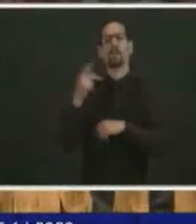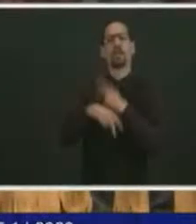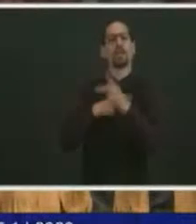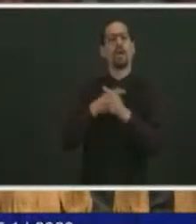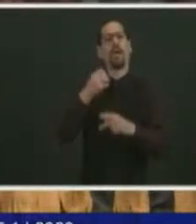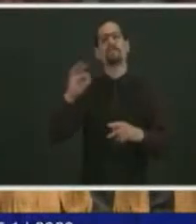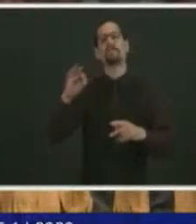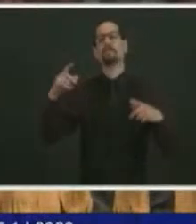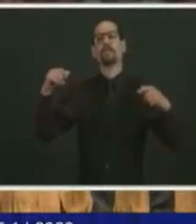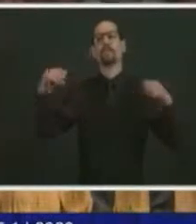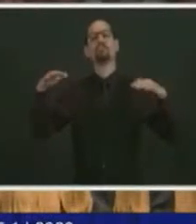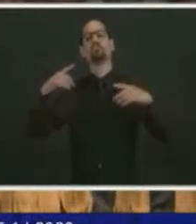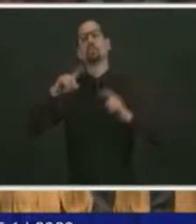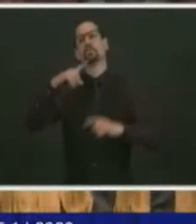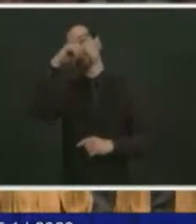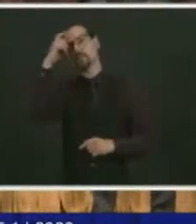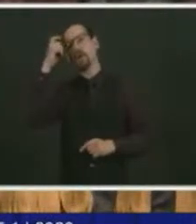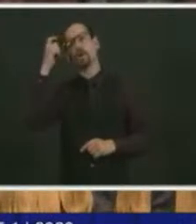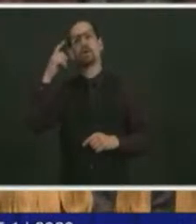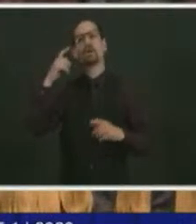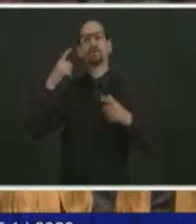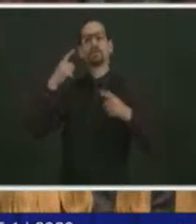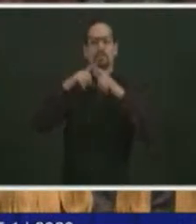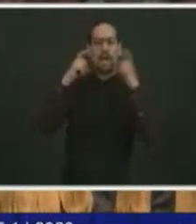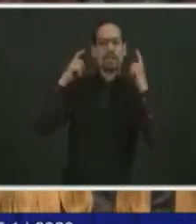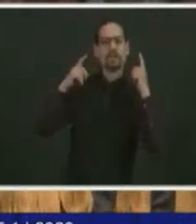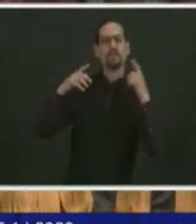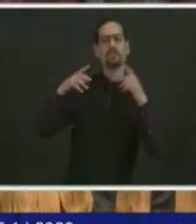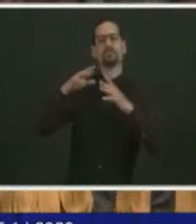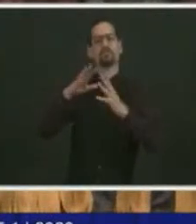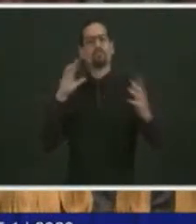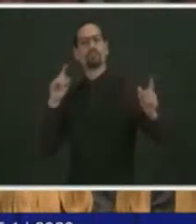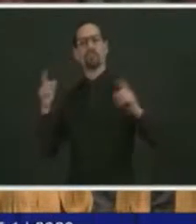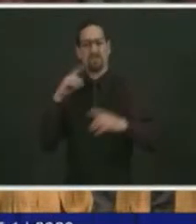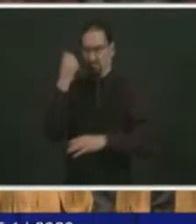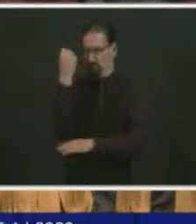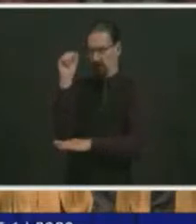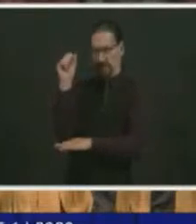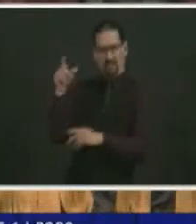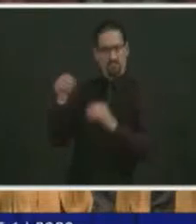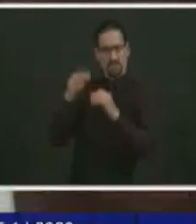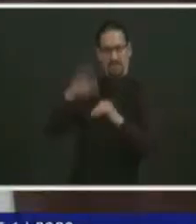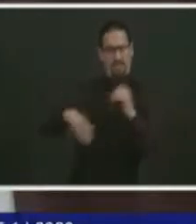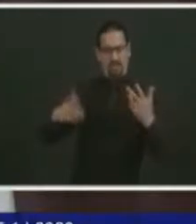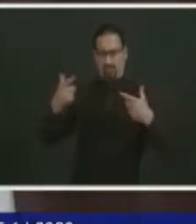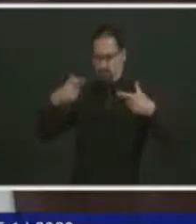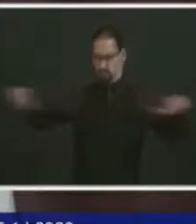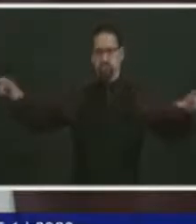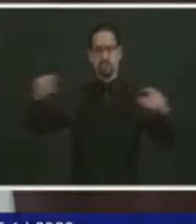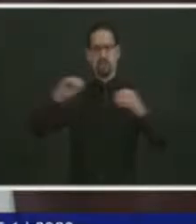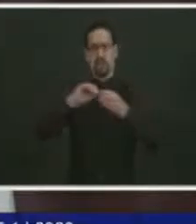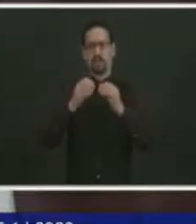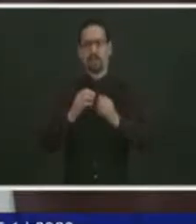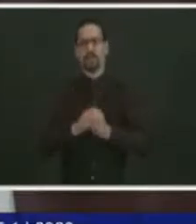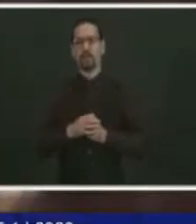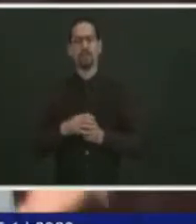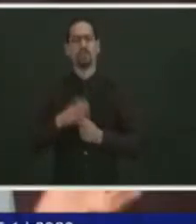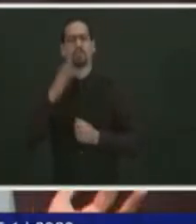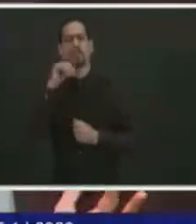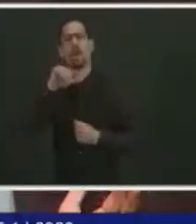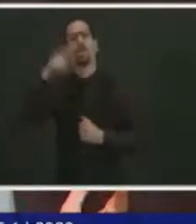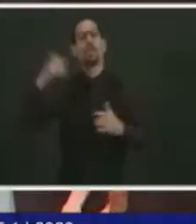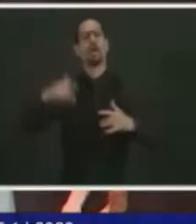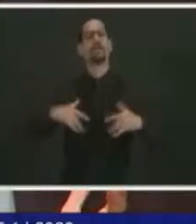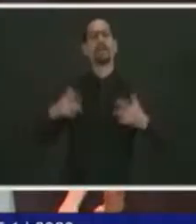later on in the summer if we're wearing masks and socially distant and one's okay and one's not? Yeah. So let me say this, all large